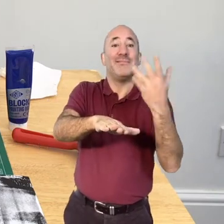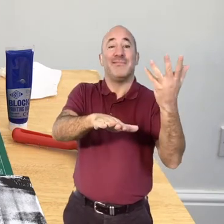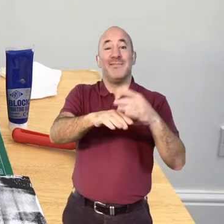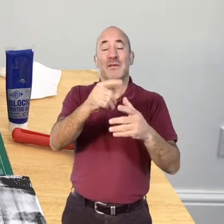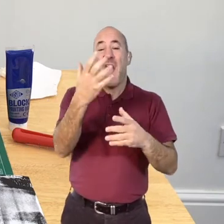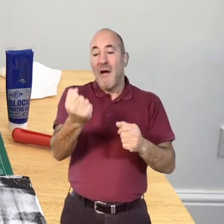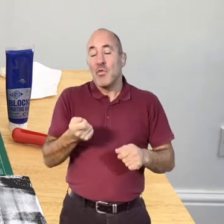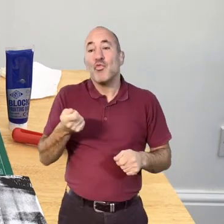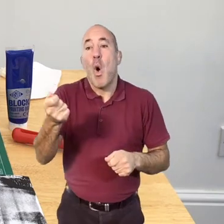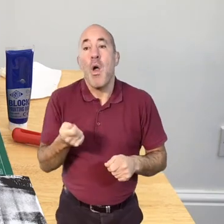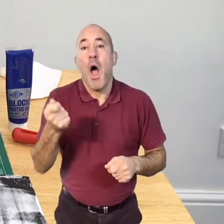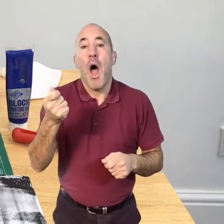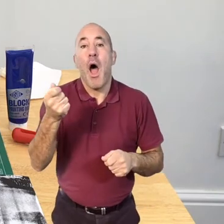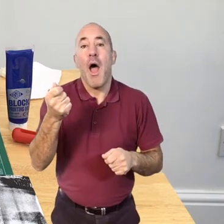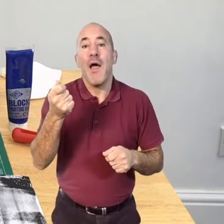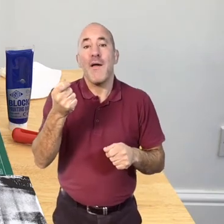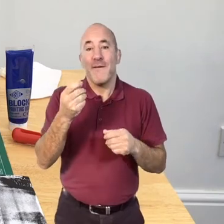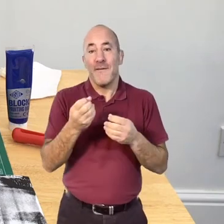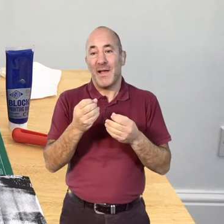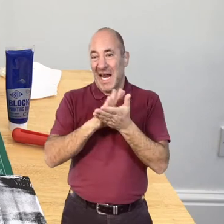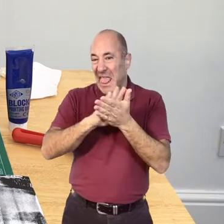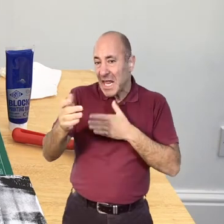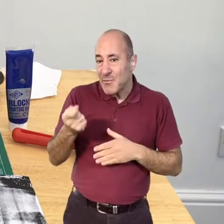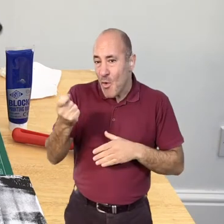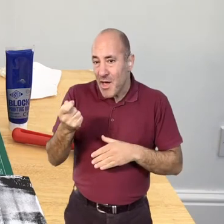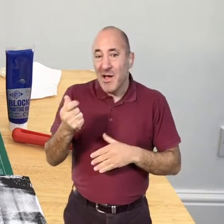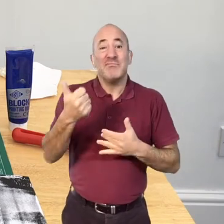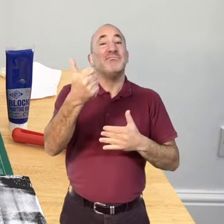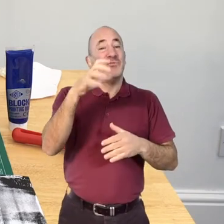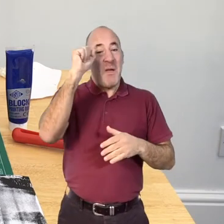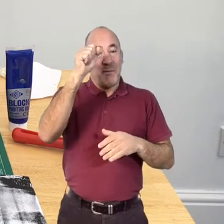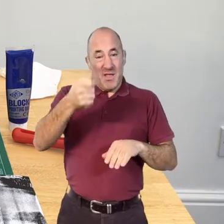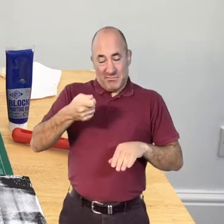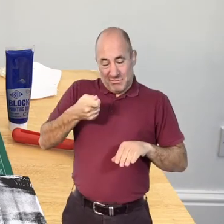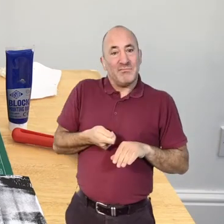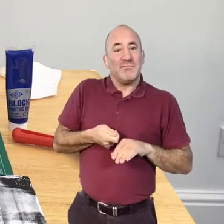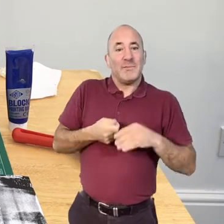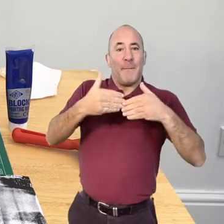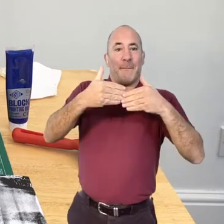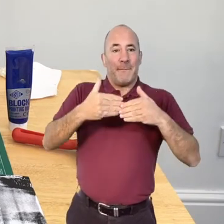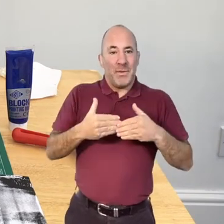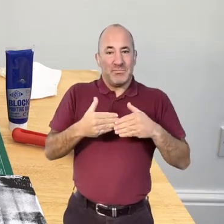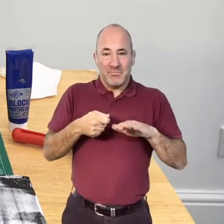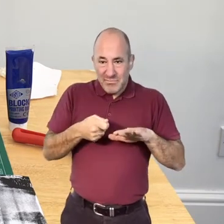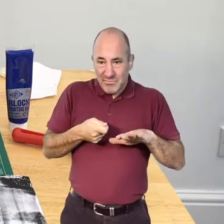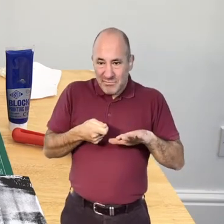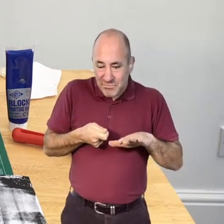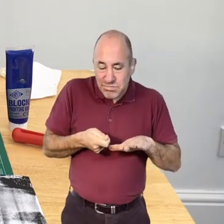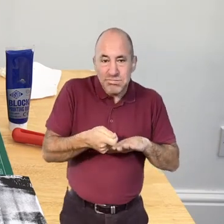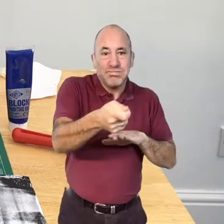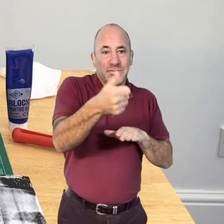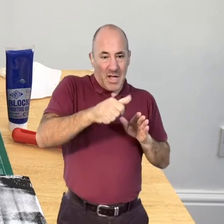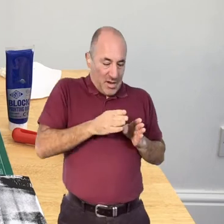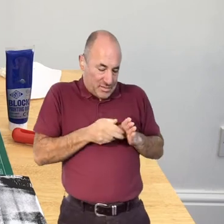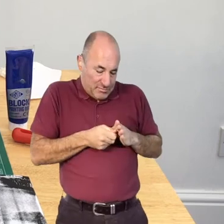onto your printing palette. And once again, if you have a roller,